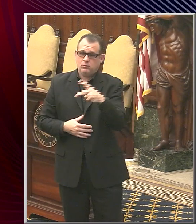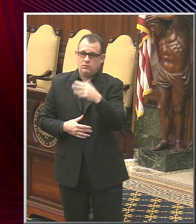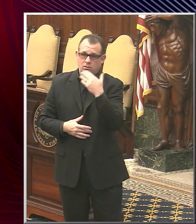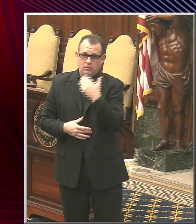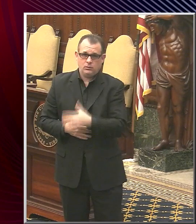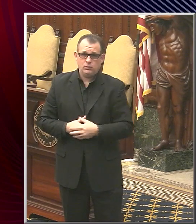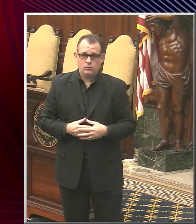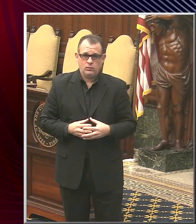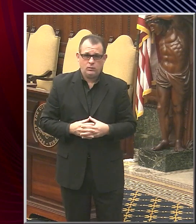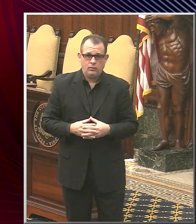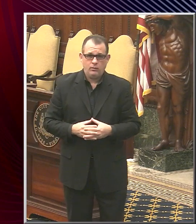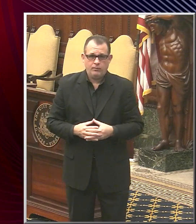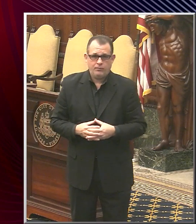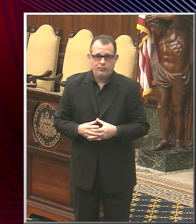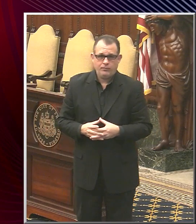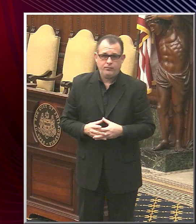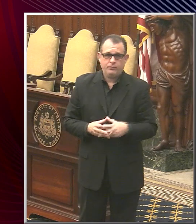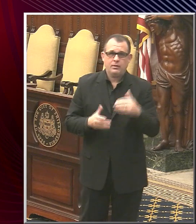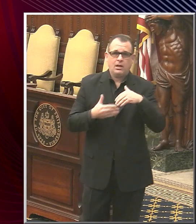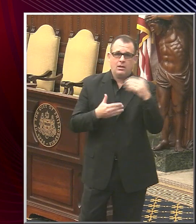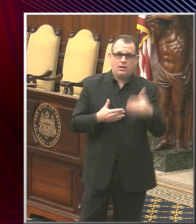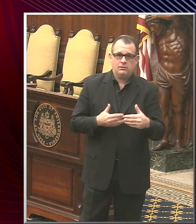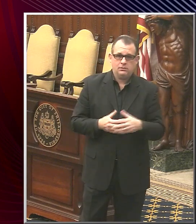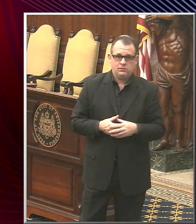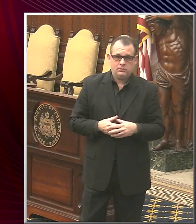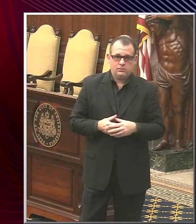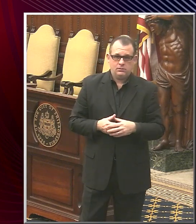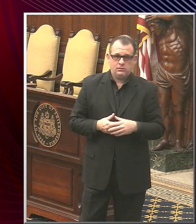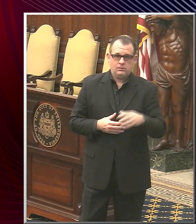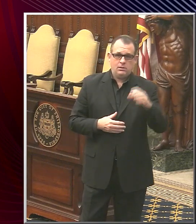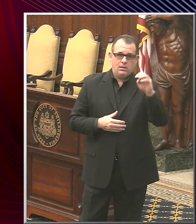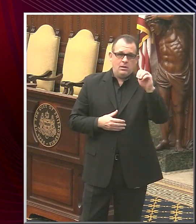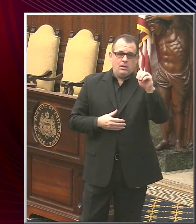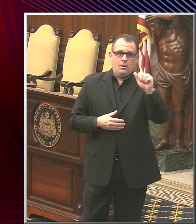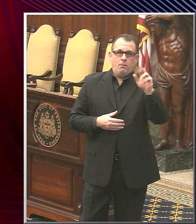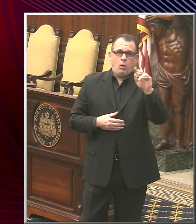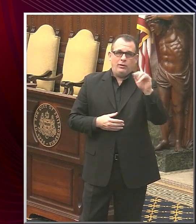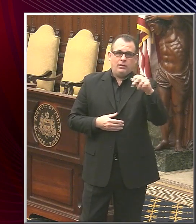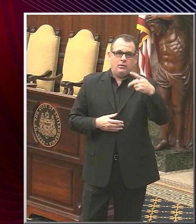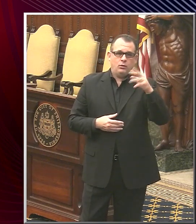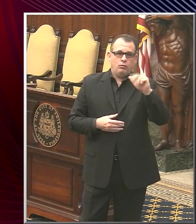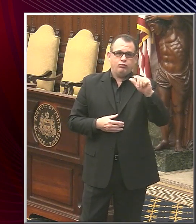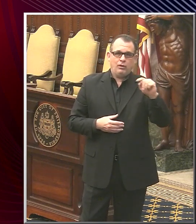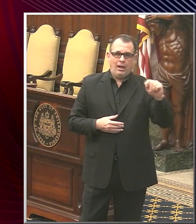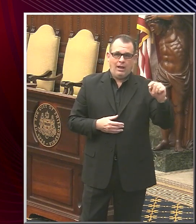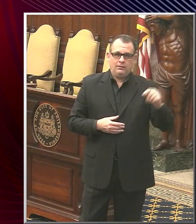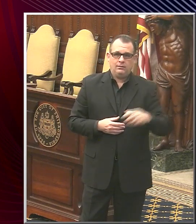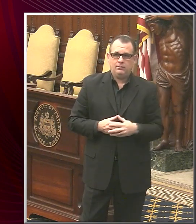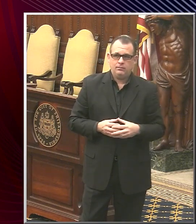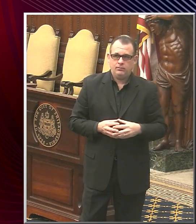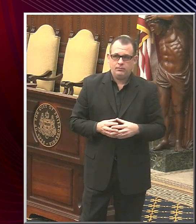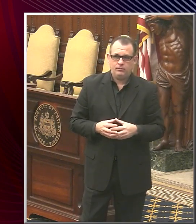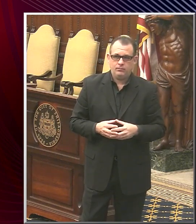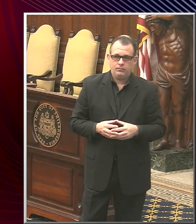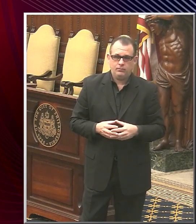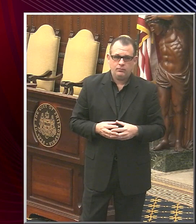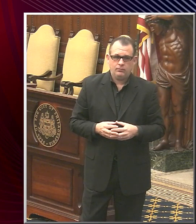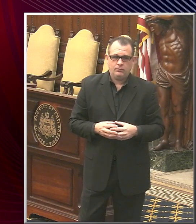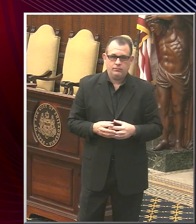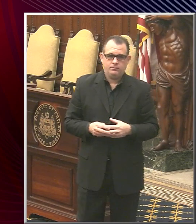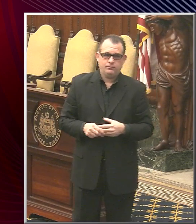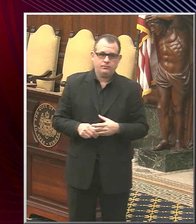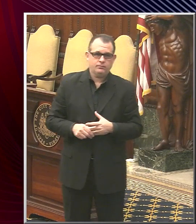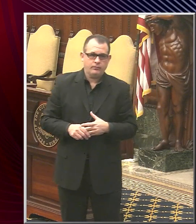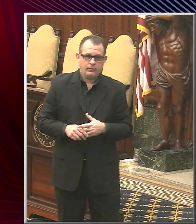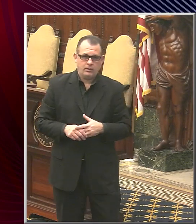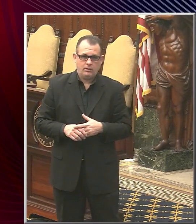Farley, and thank you, Mike. Next up, I have Martin Pratt from Philly, Your Black News. You can go ahead and ask your questions, Martin. Thank you.